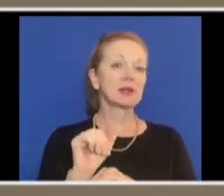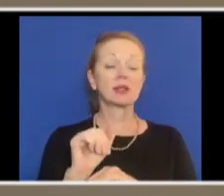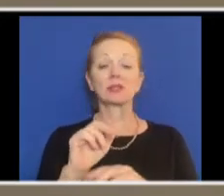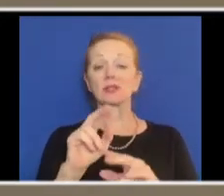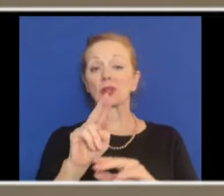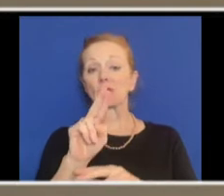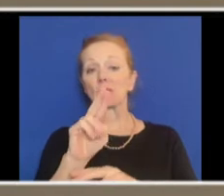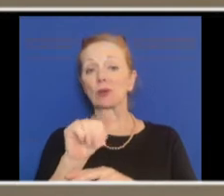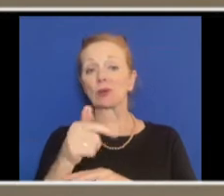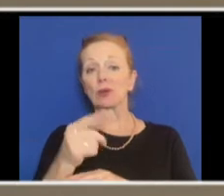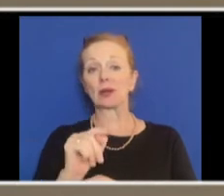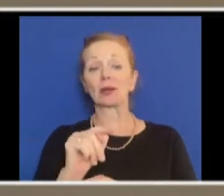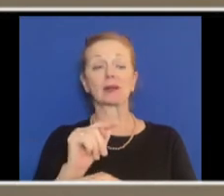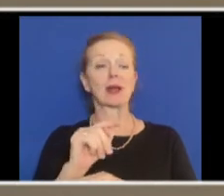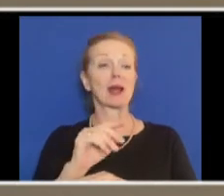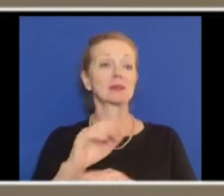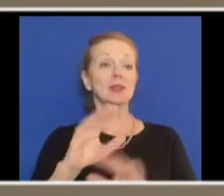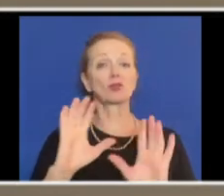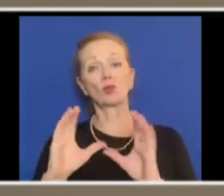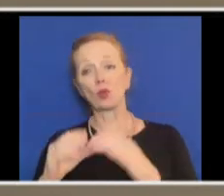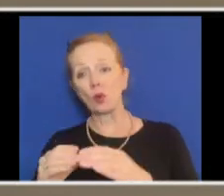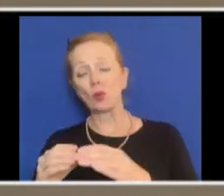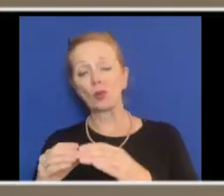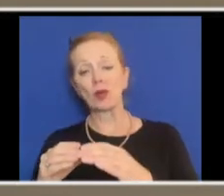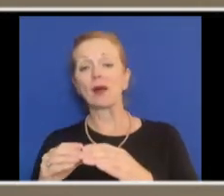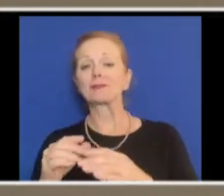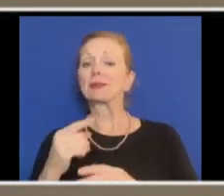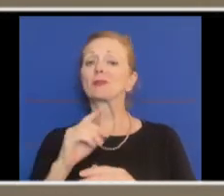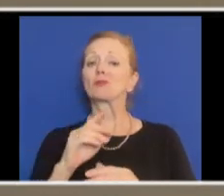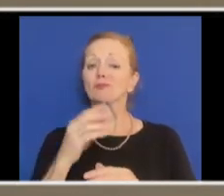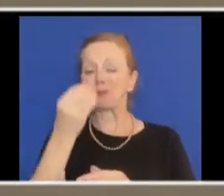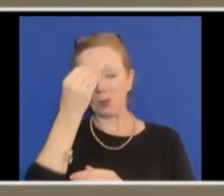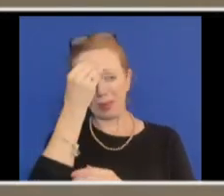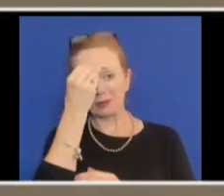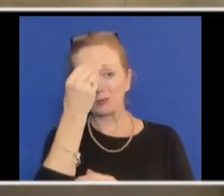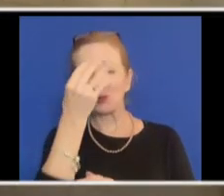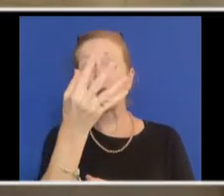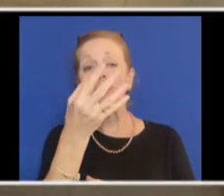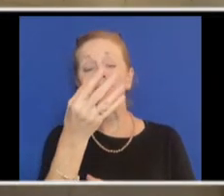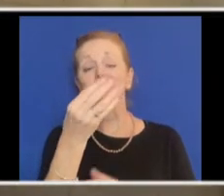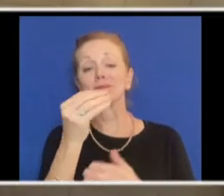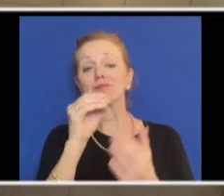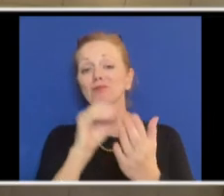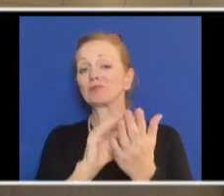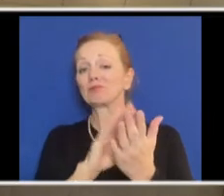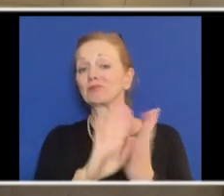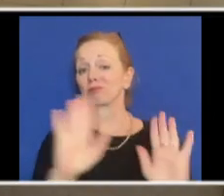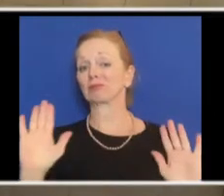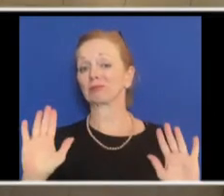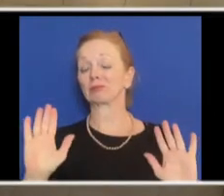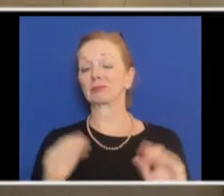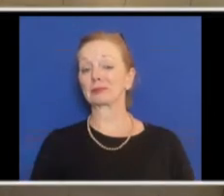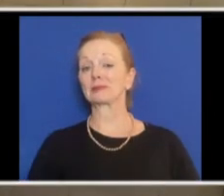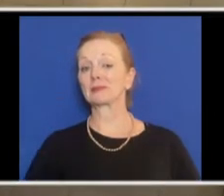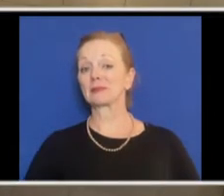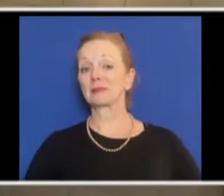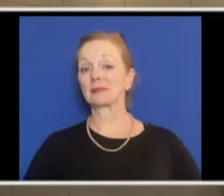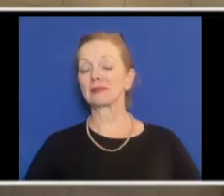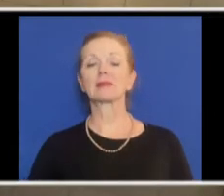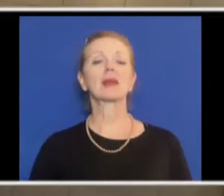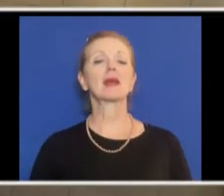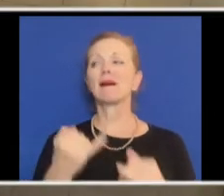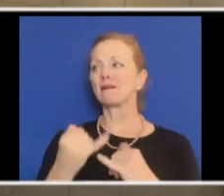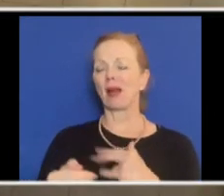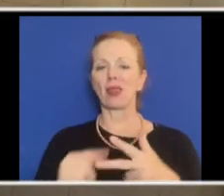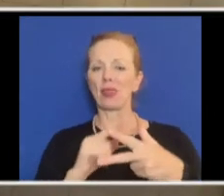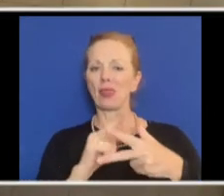as a group and I'll say that for the record Mr bakari it's just a final three points here just